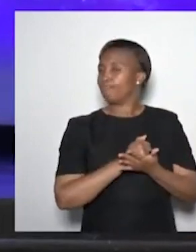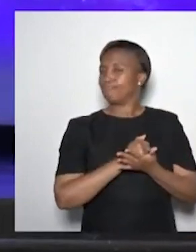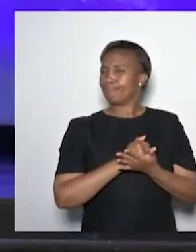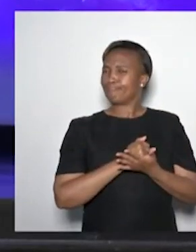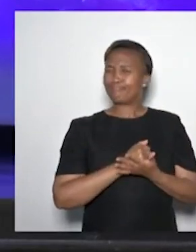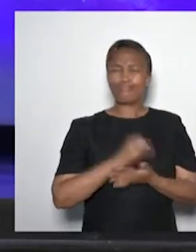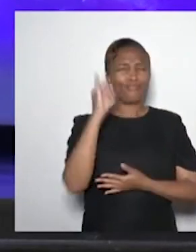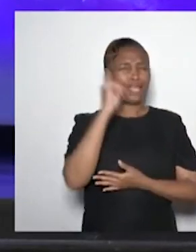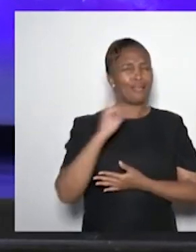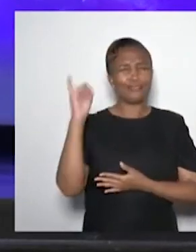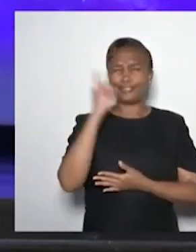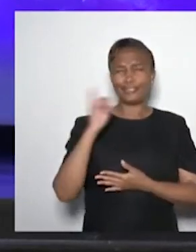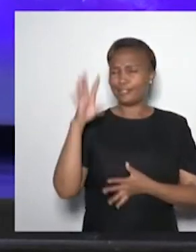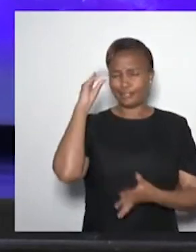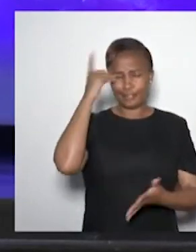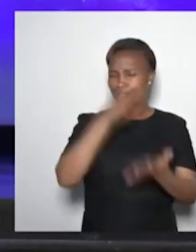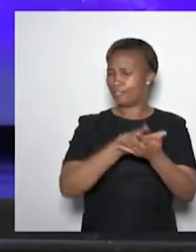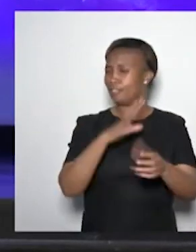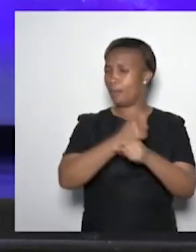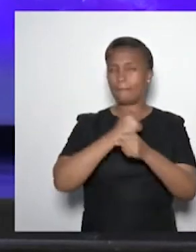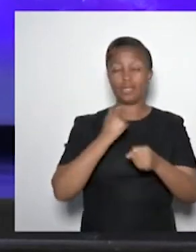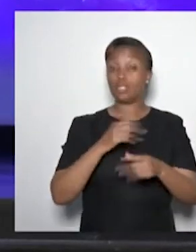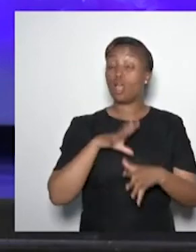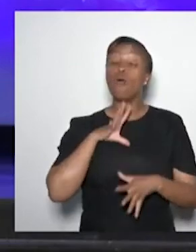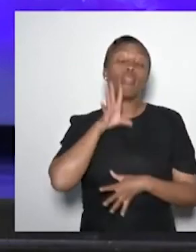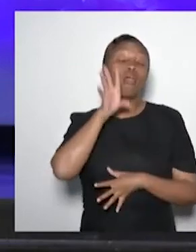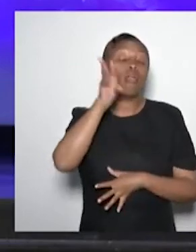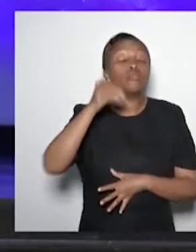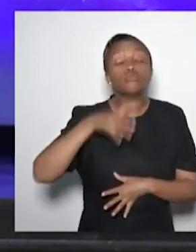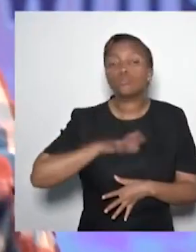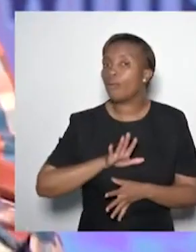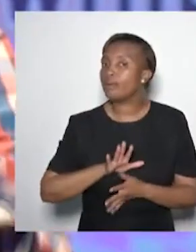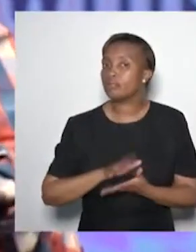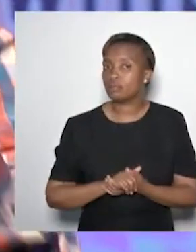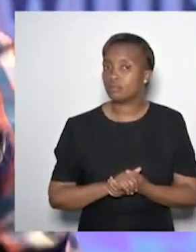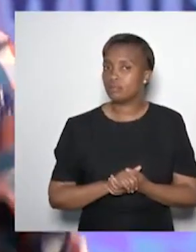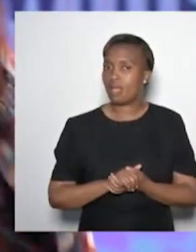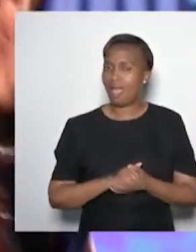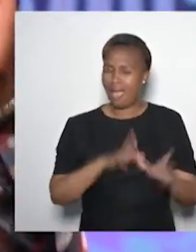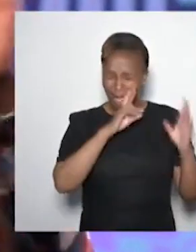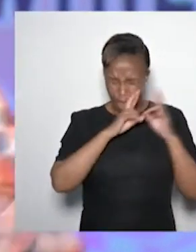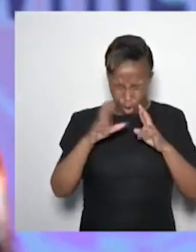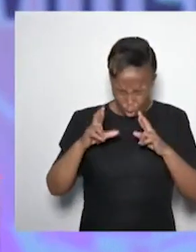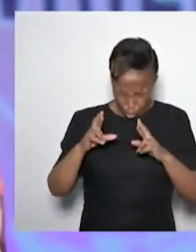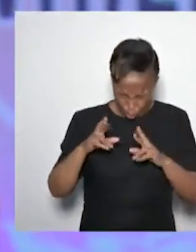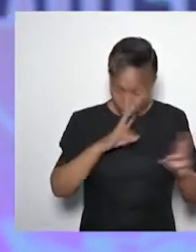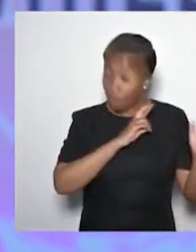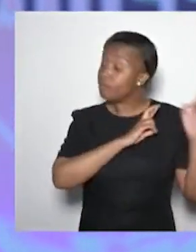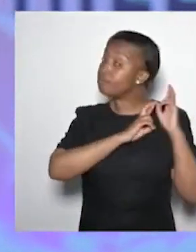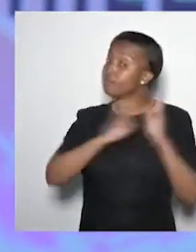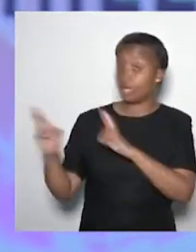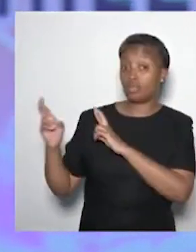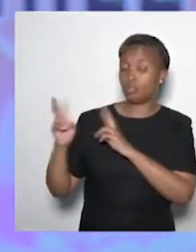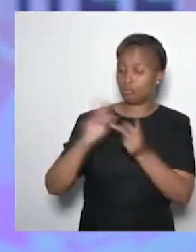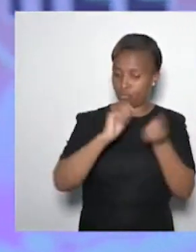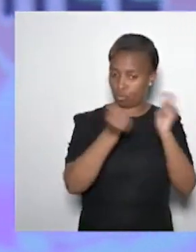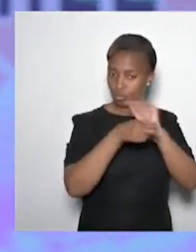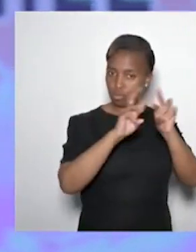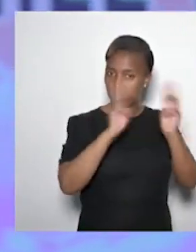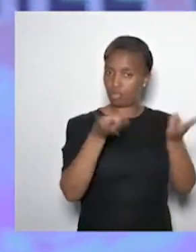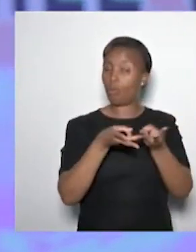very serious decisions. And I want to ask you, I hope you are ready to be a world changer.